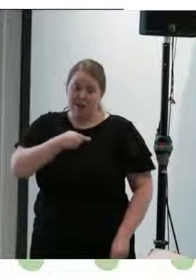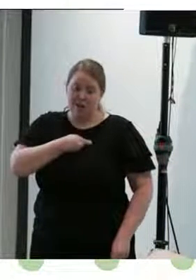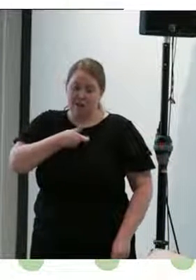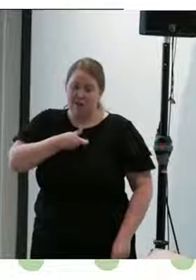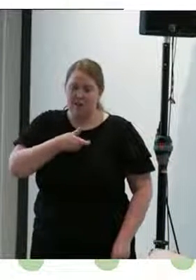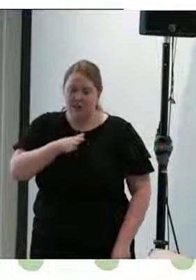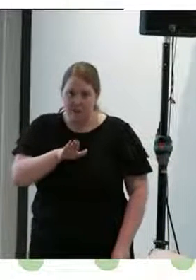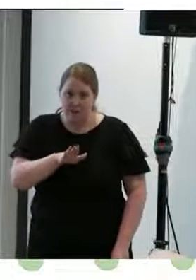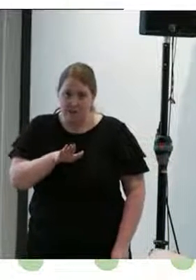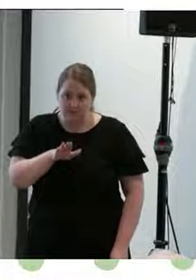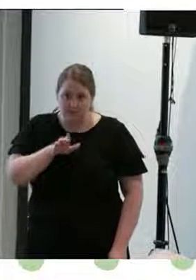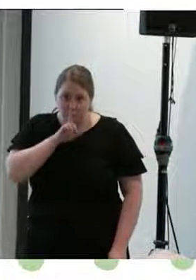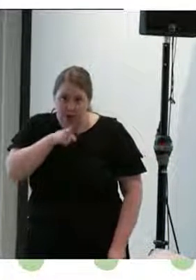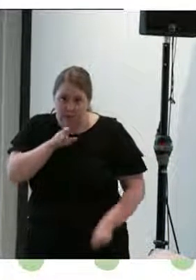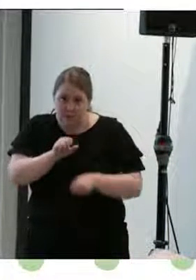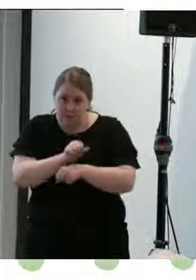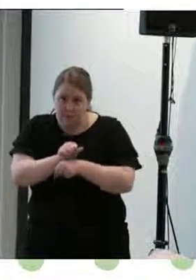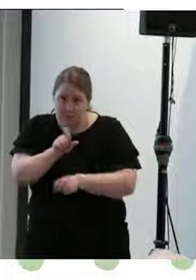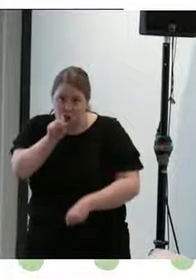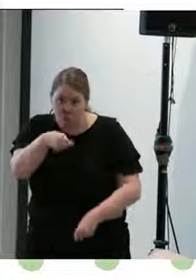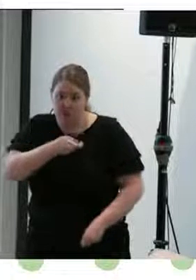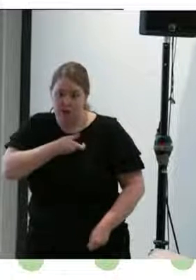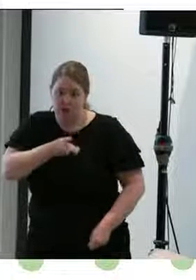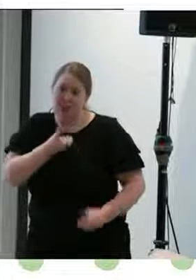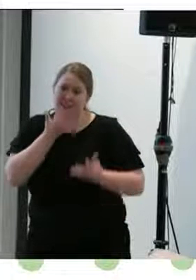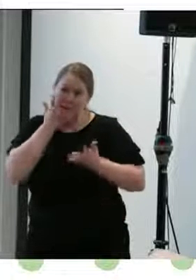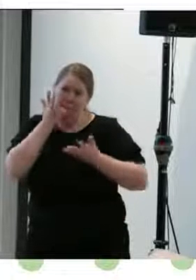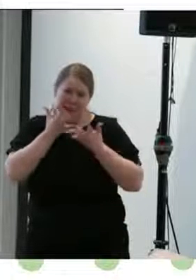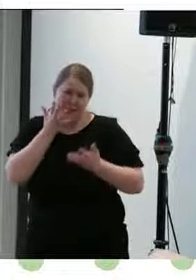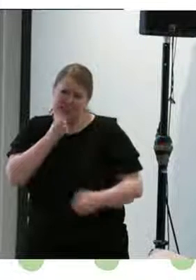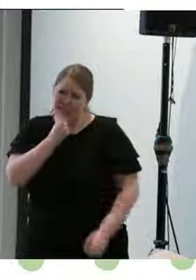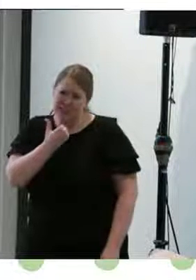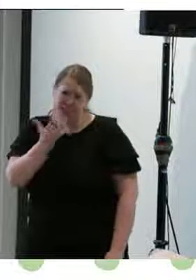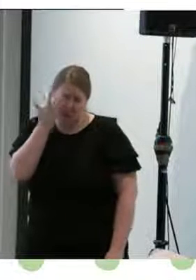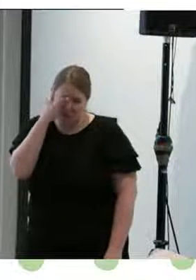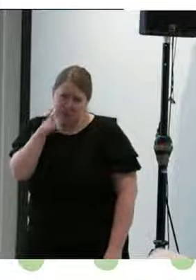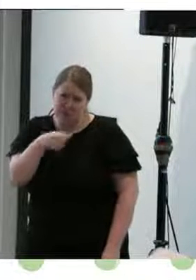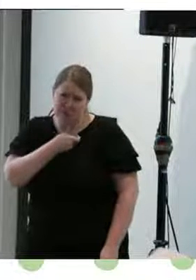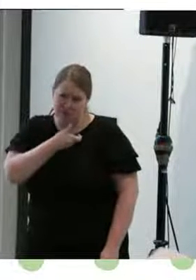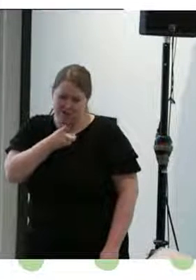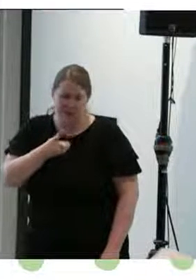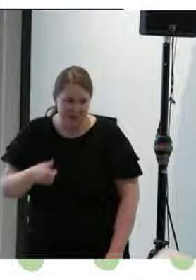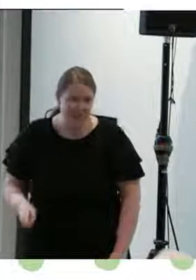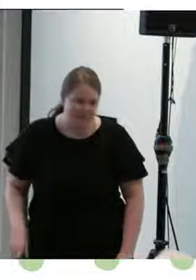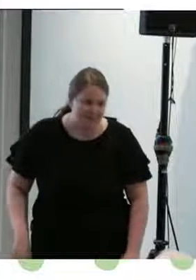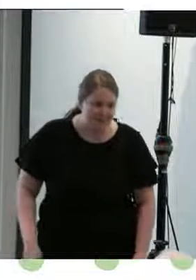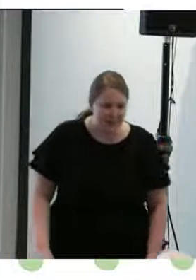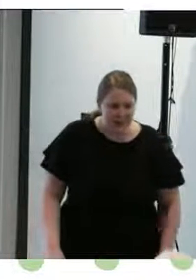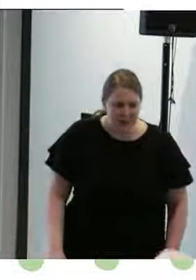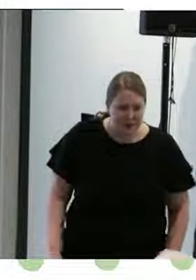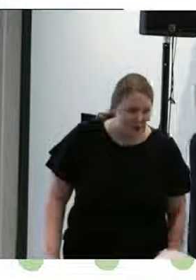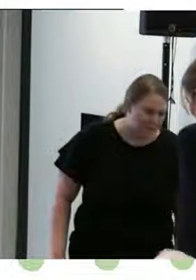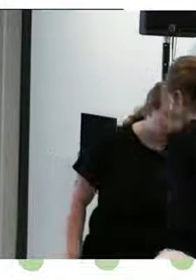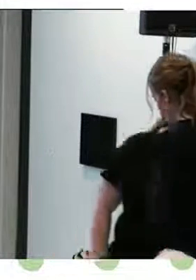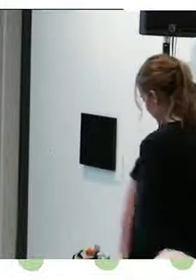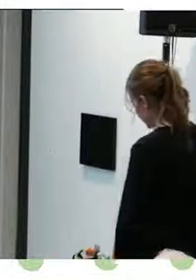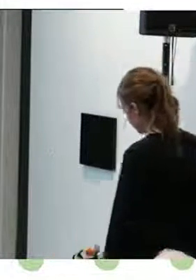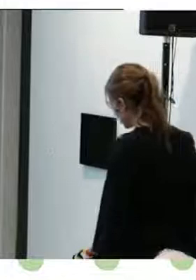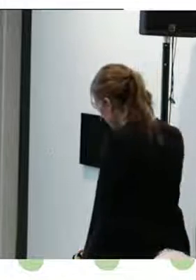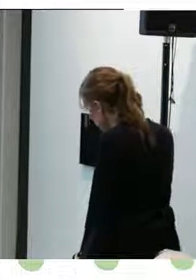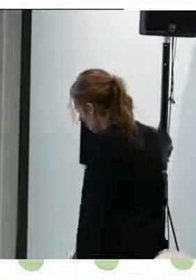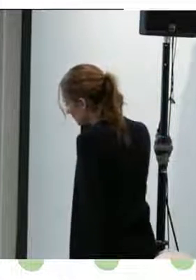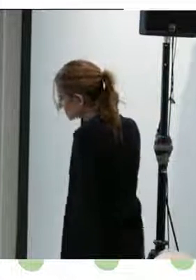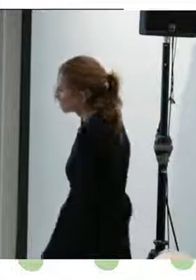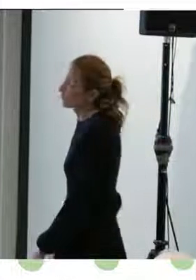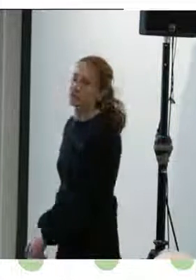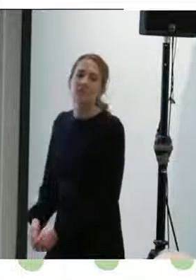like, no, you should. You should take that off. Like, it's embarrassing and not smart. Like, you should really take it off. And so the thing with conspiracy theory is that